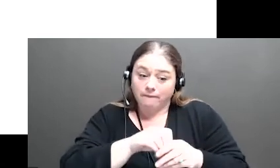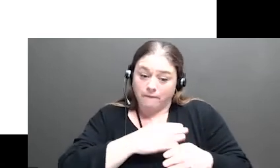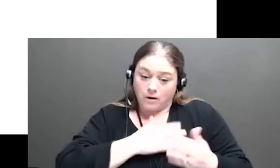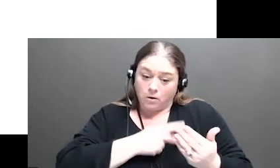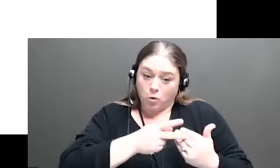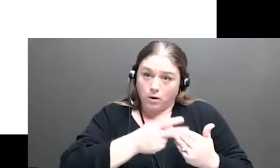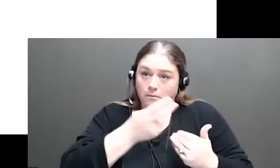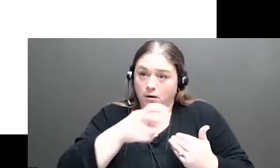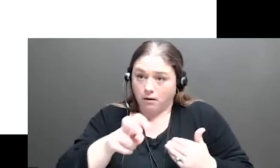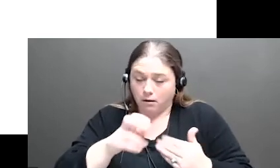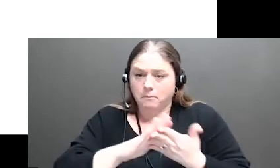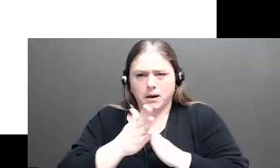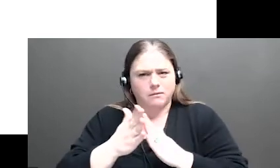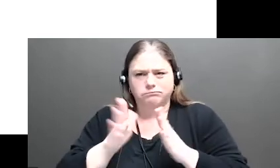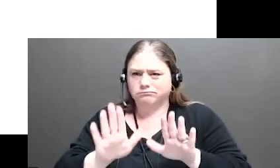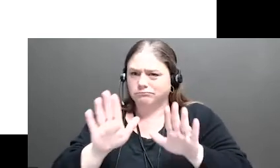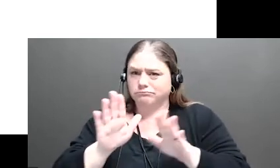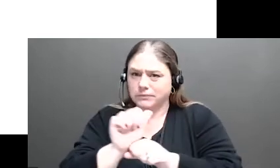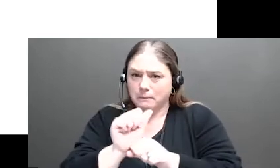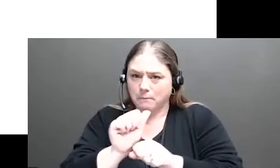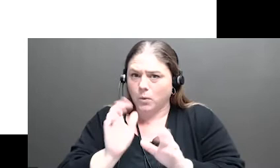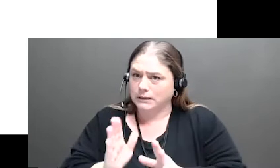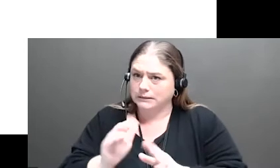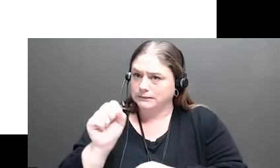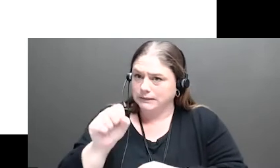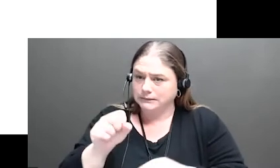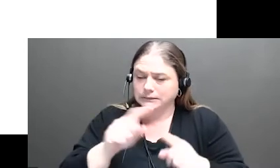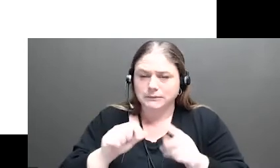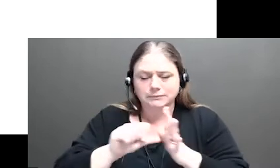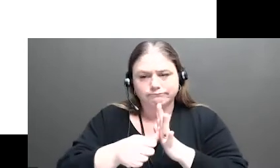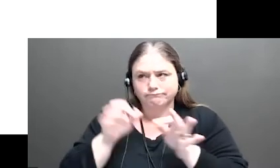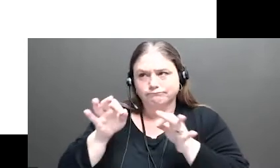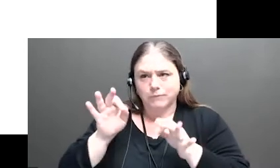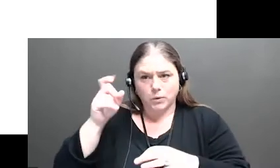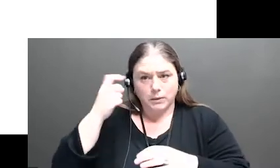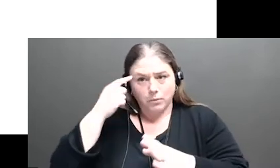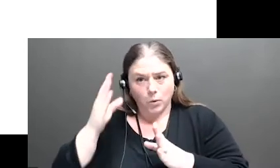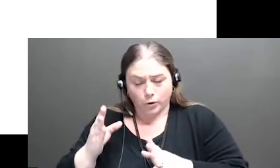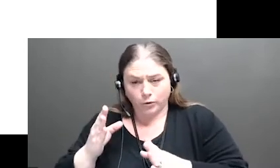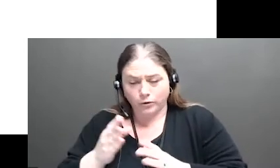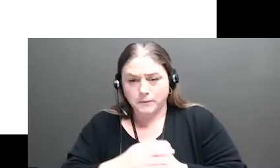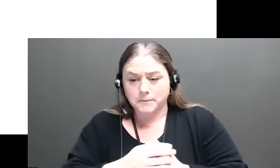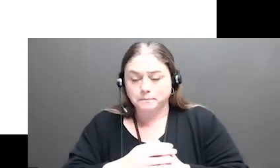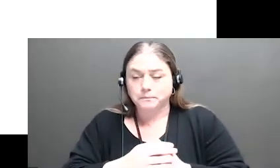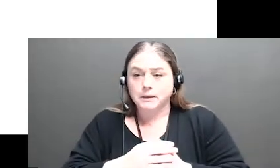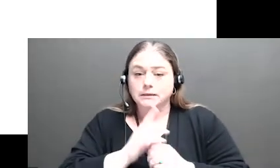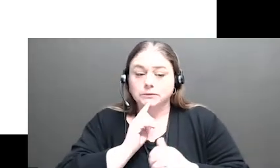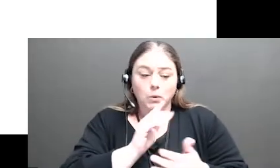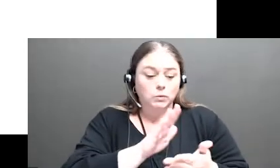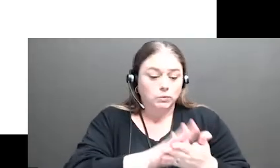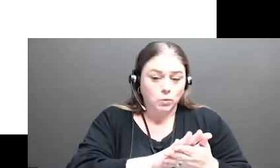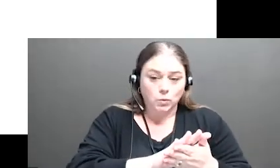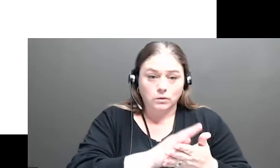order for a successful transition for the workforce, especially directly from school to work, an employment relationship rather than